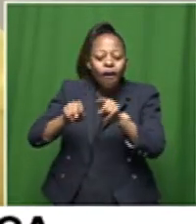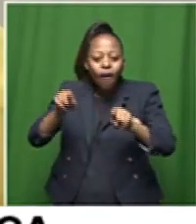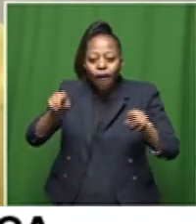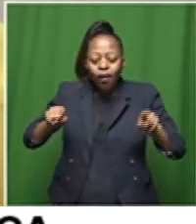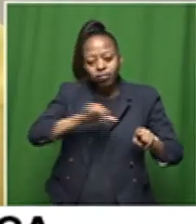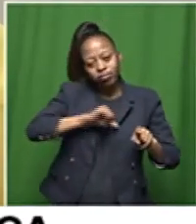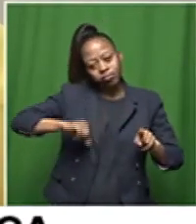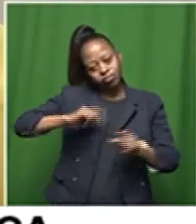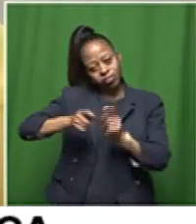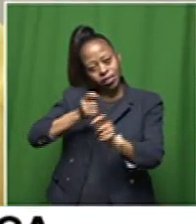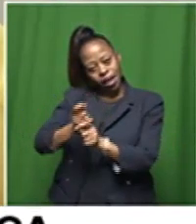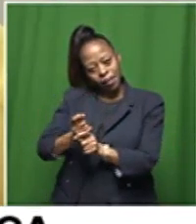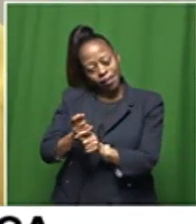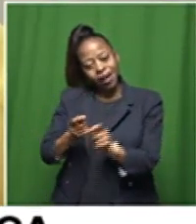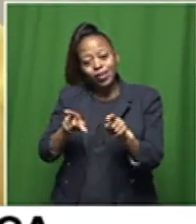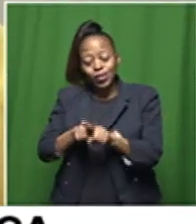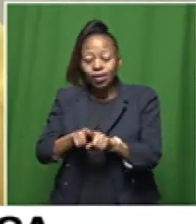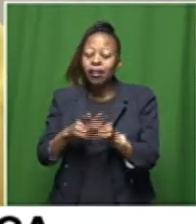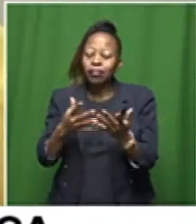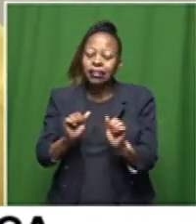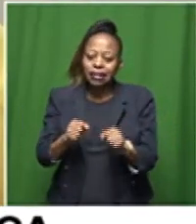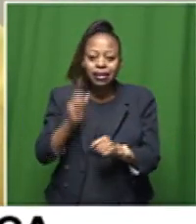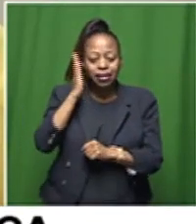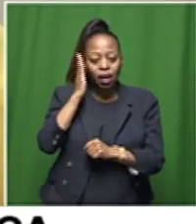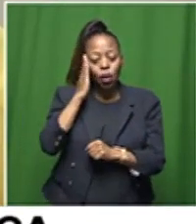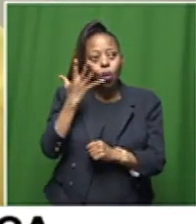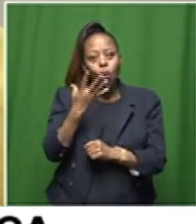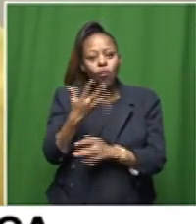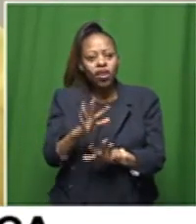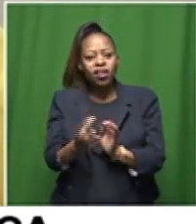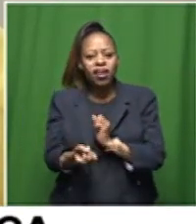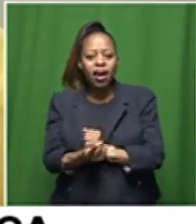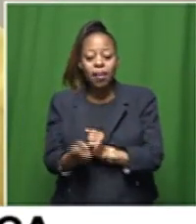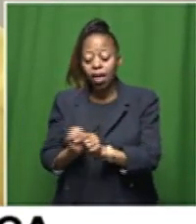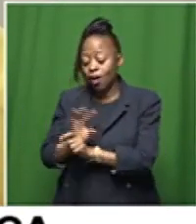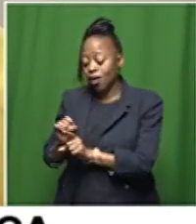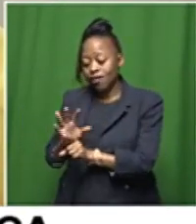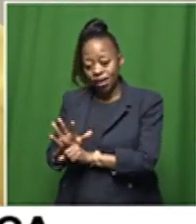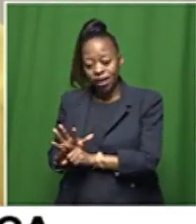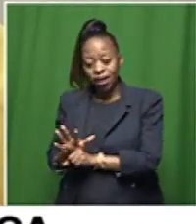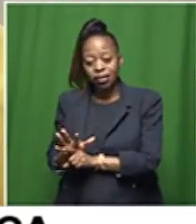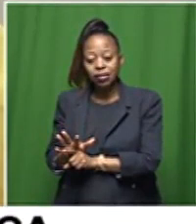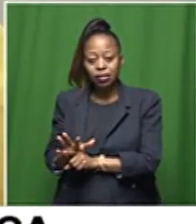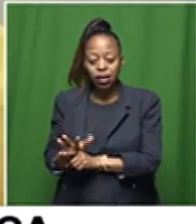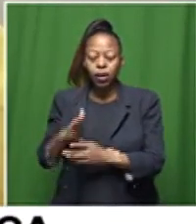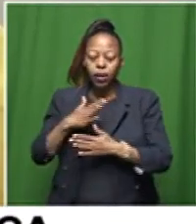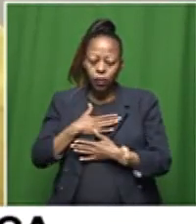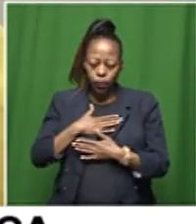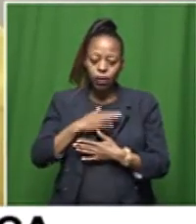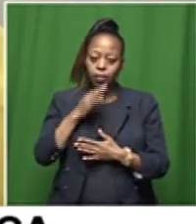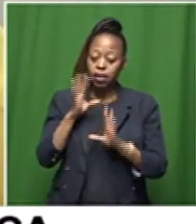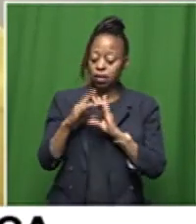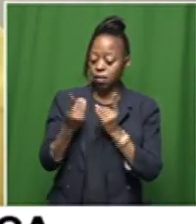do. So I know that there was a time when COVID gave us a breather. We then met as